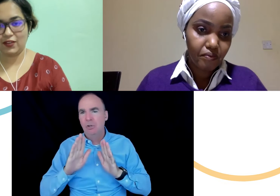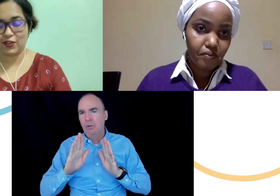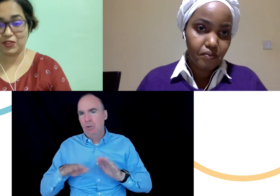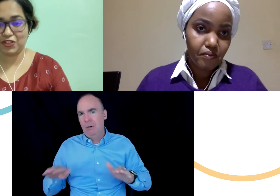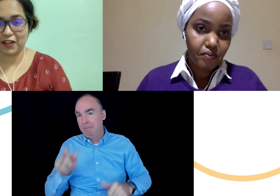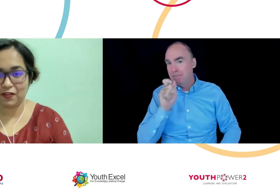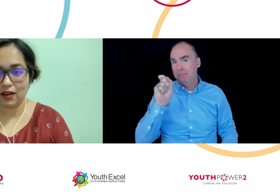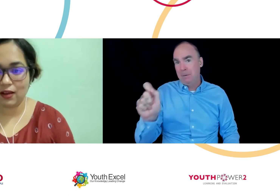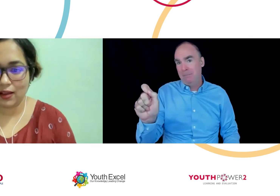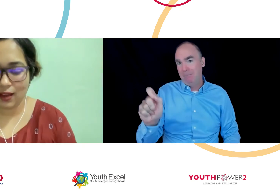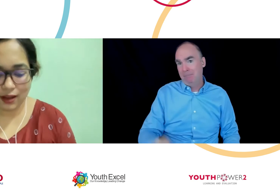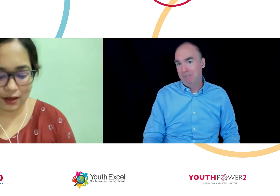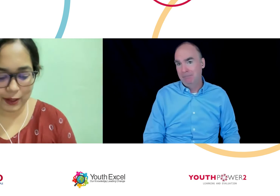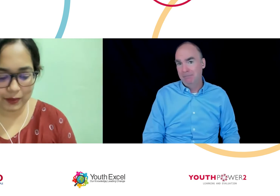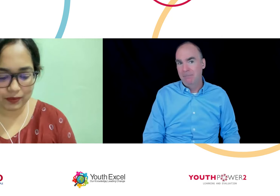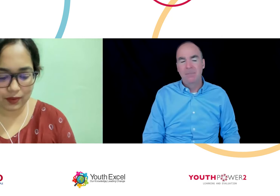Thank you so much, Jennifer.